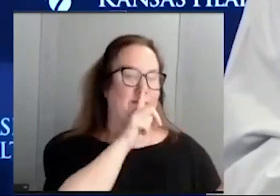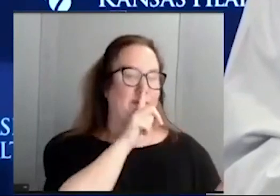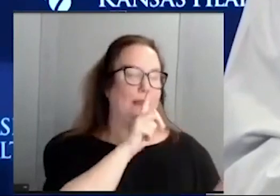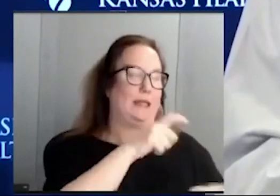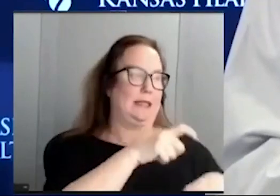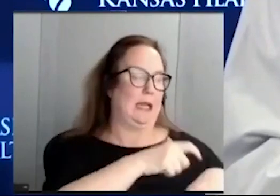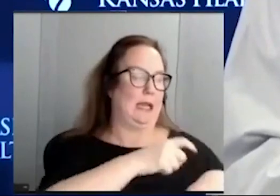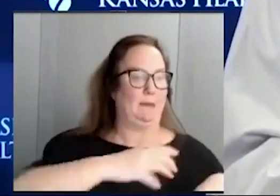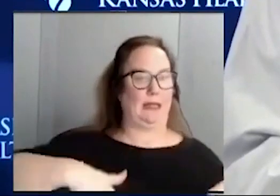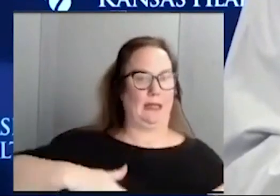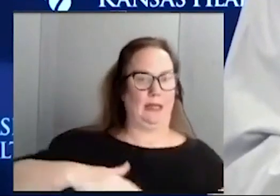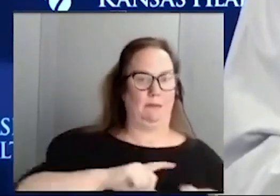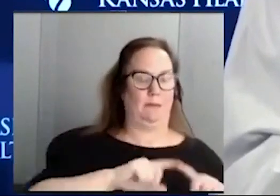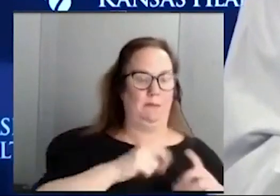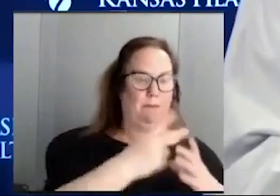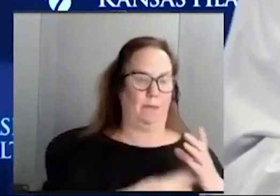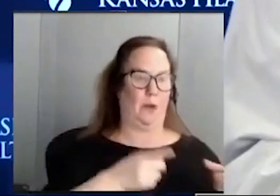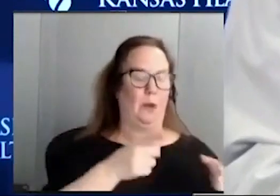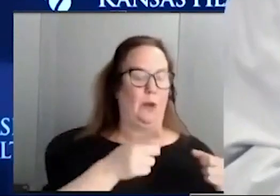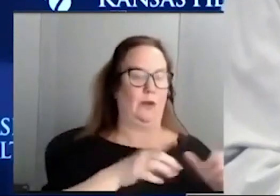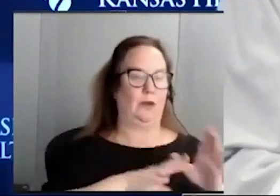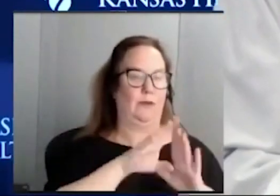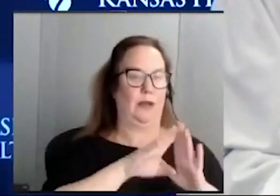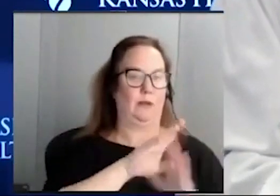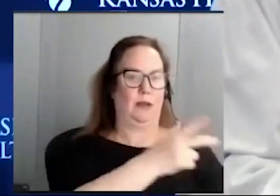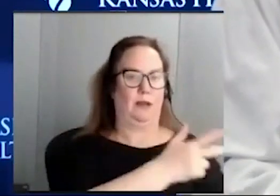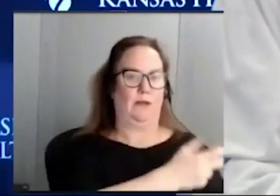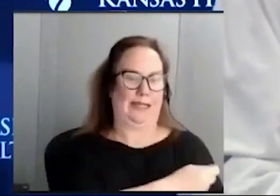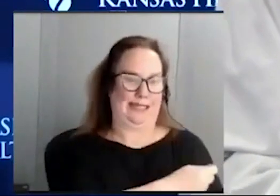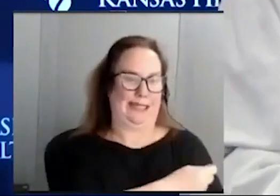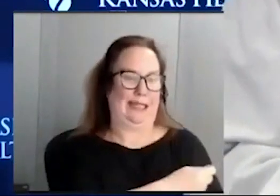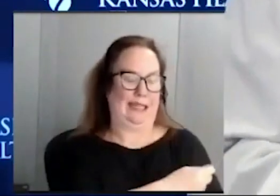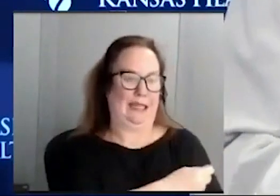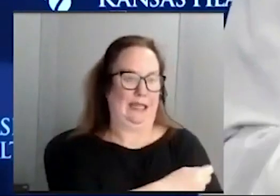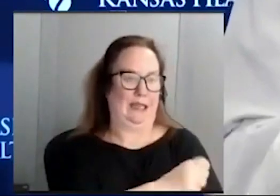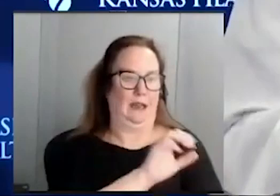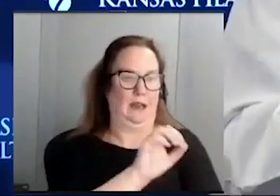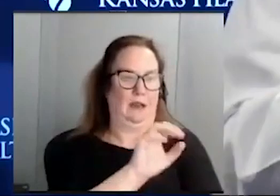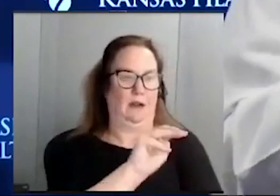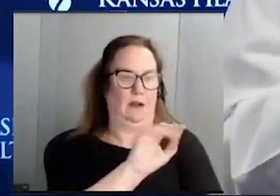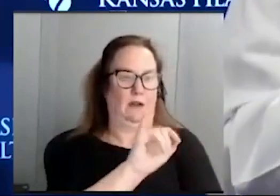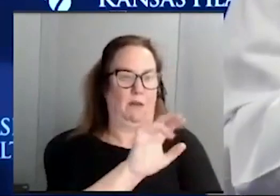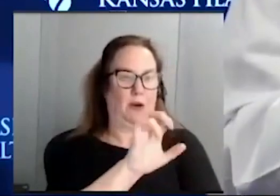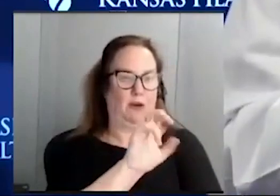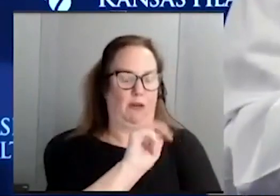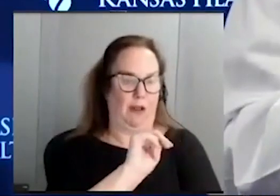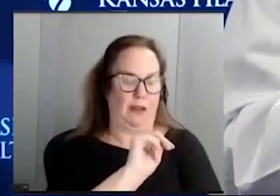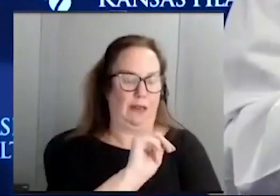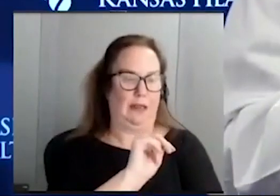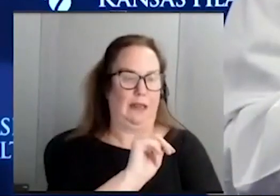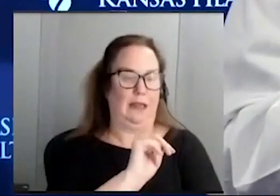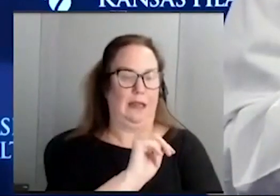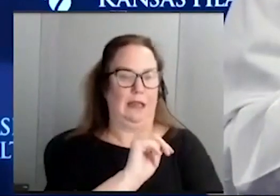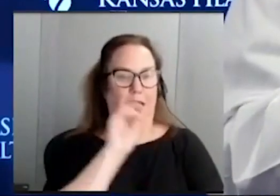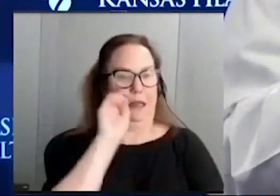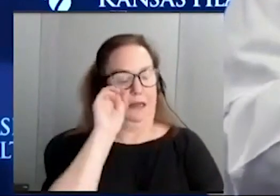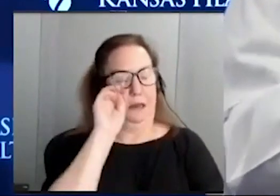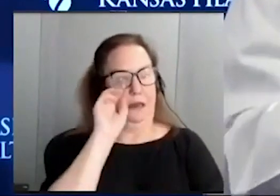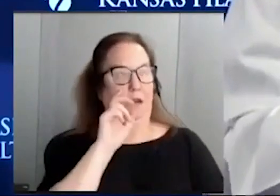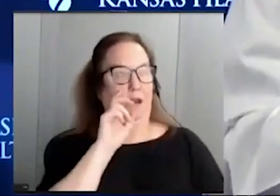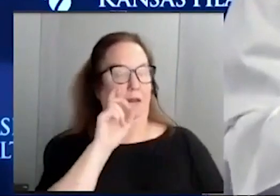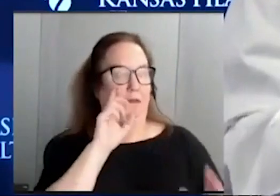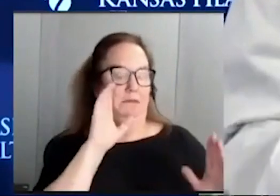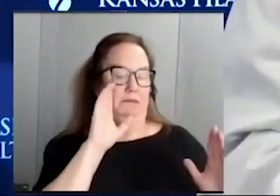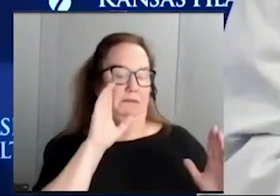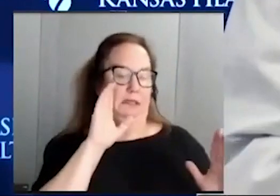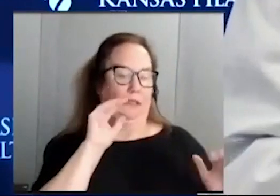but both Pfizer and Moderna are developing a vaccine aimed at Omicron. And I think if you were to sit back and look at it, I suspect the vaccine of the